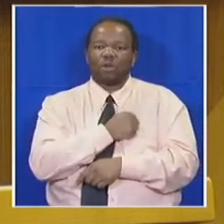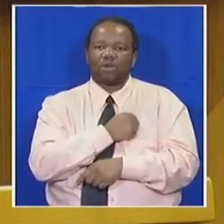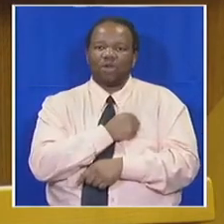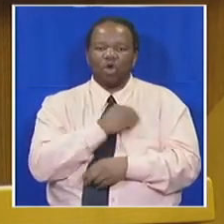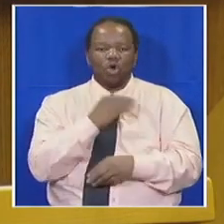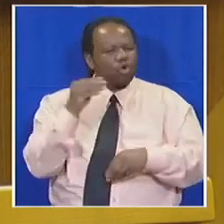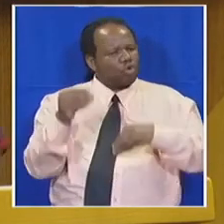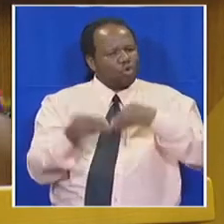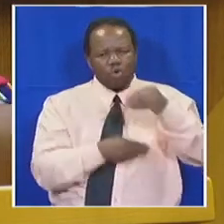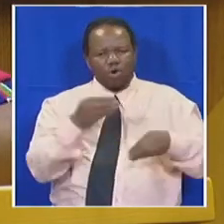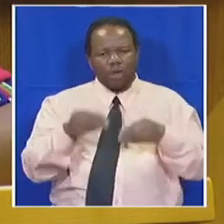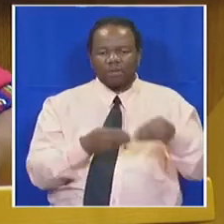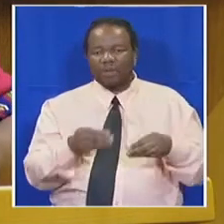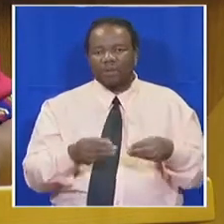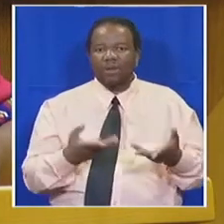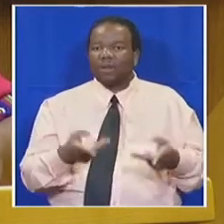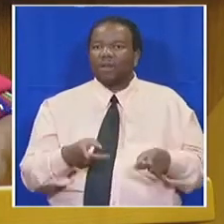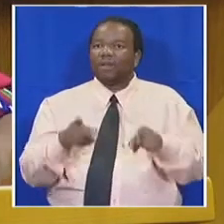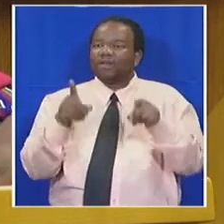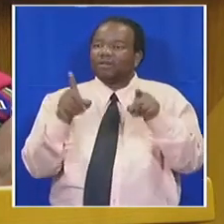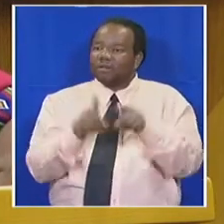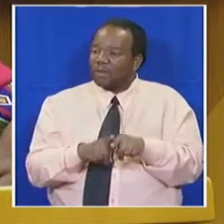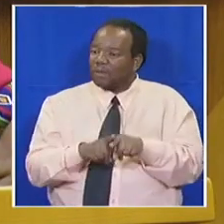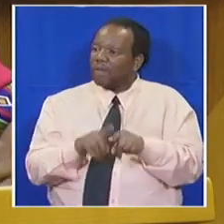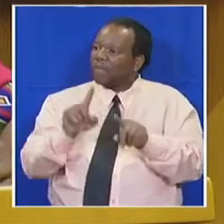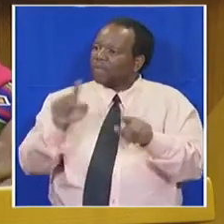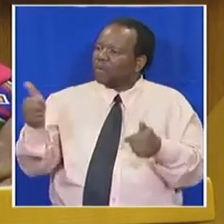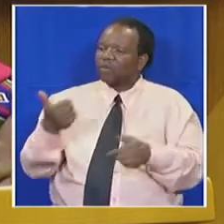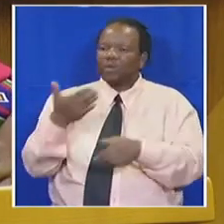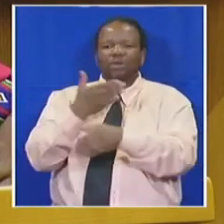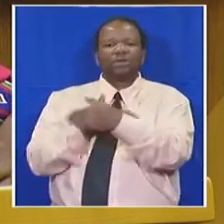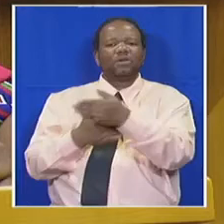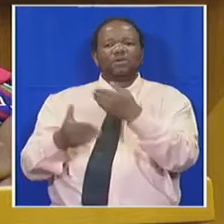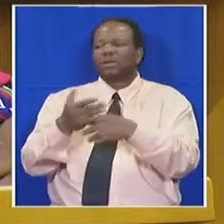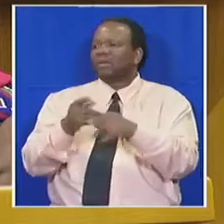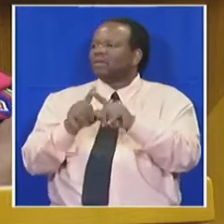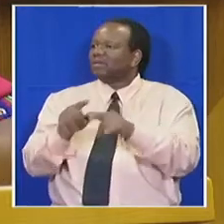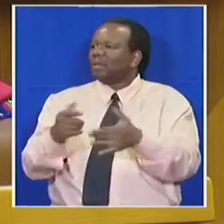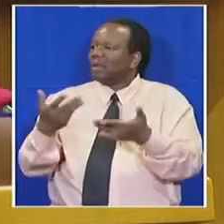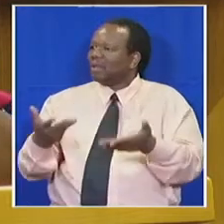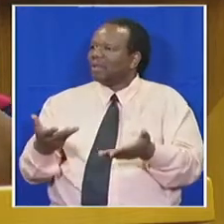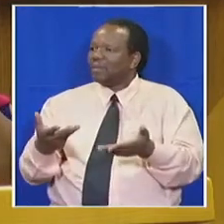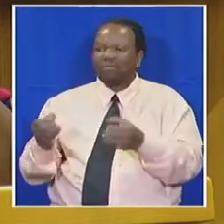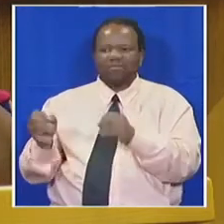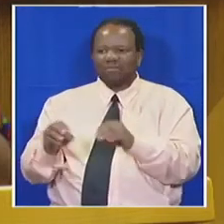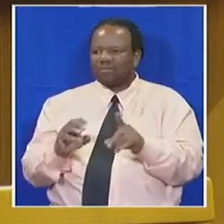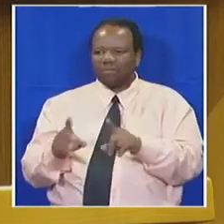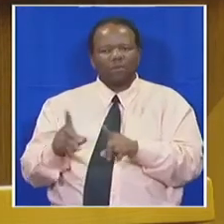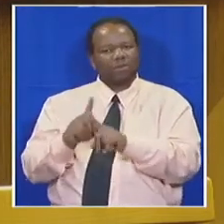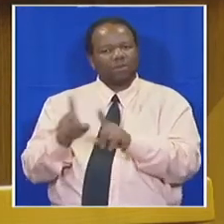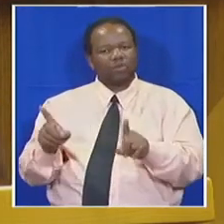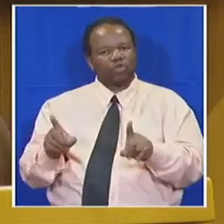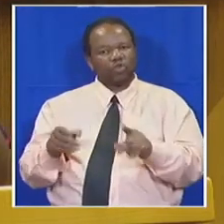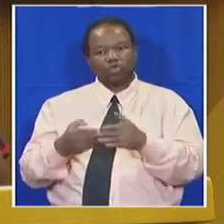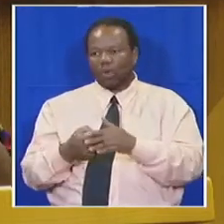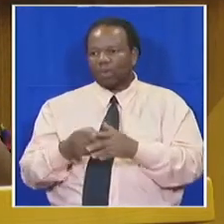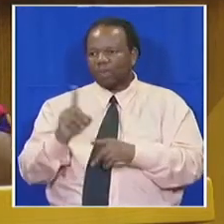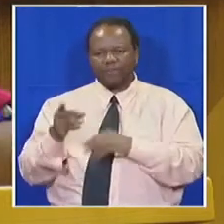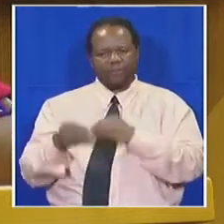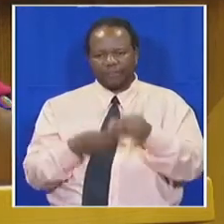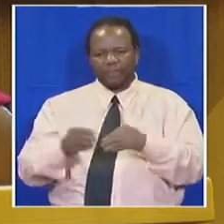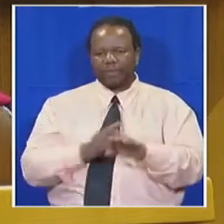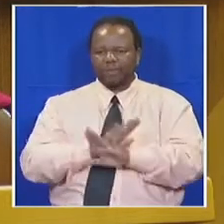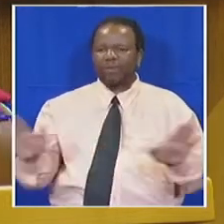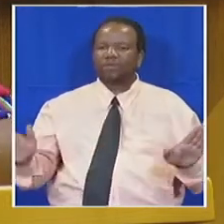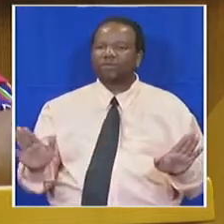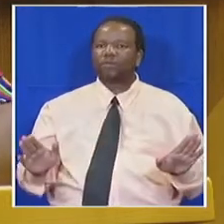of those who are abled differently is dispensable. We need to stop this road. We need